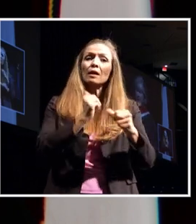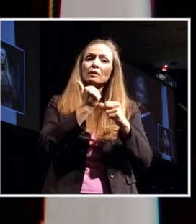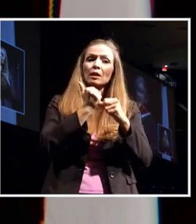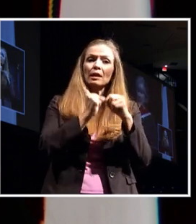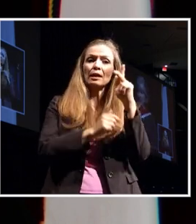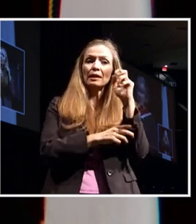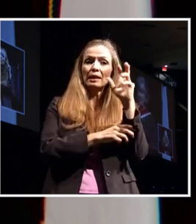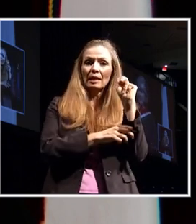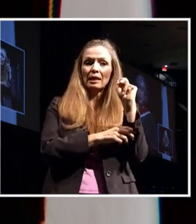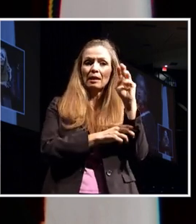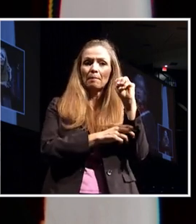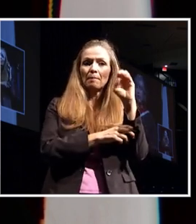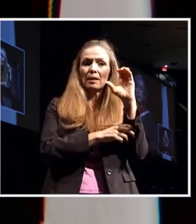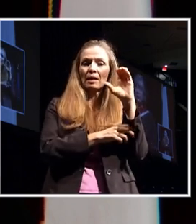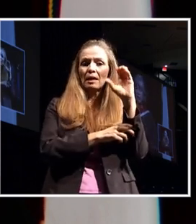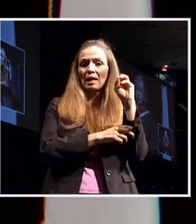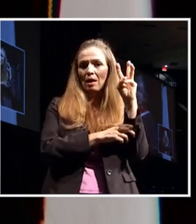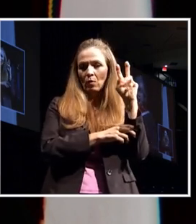Ken McCowan.